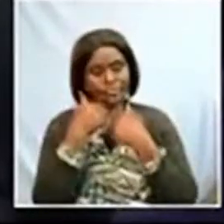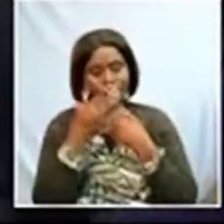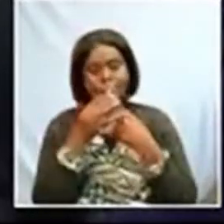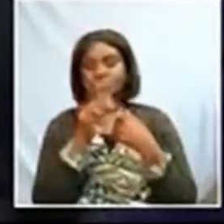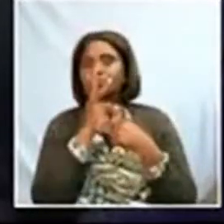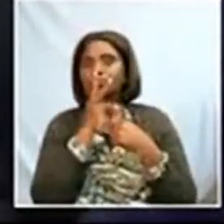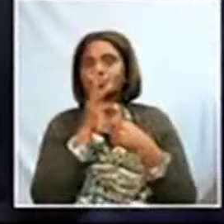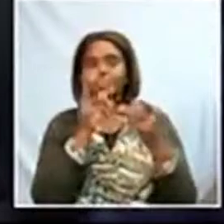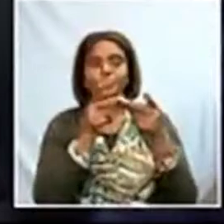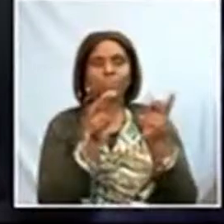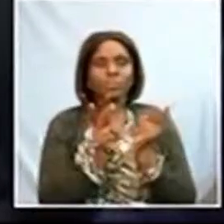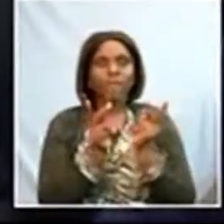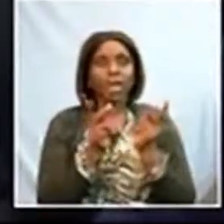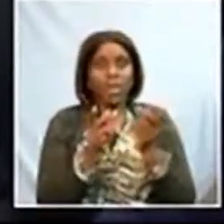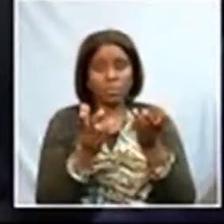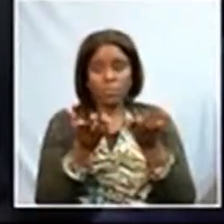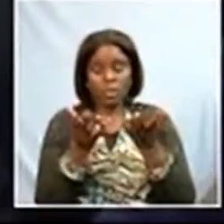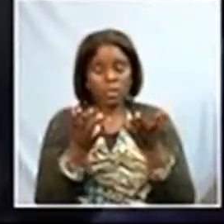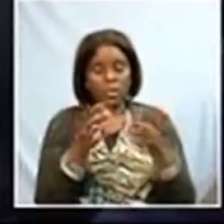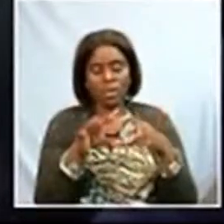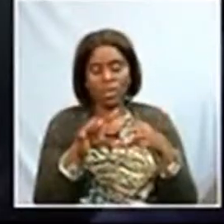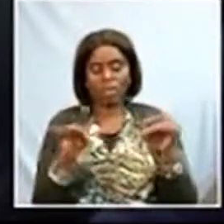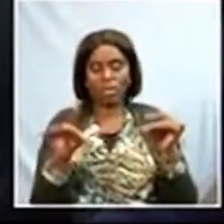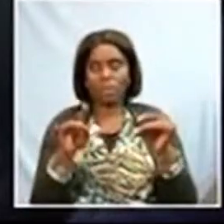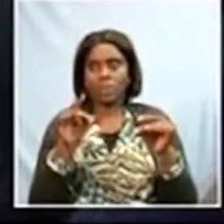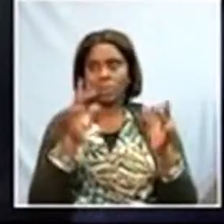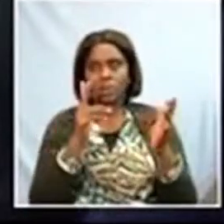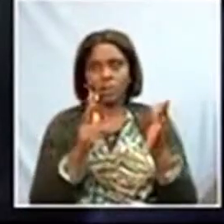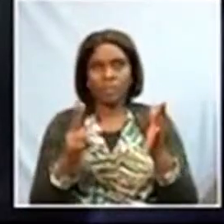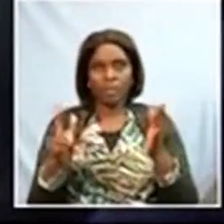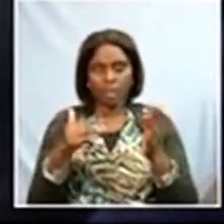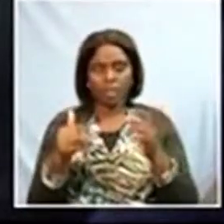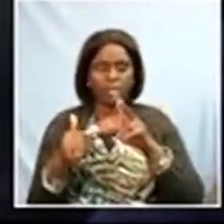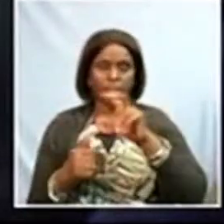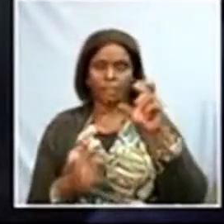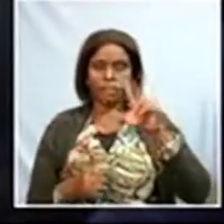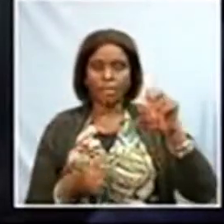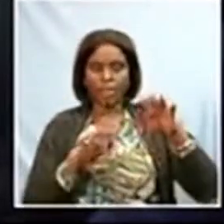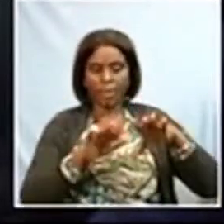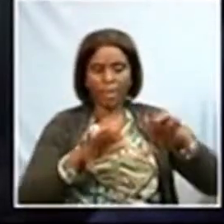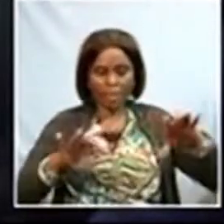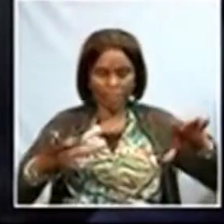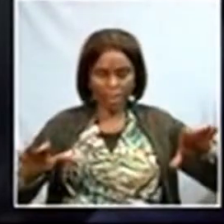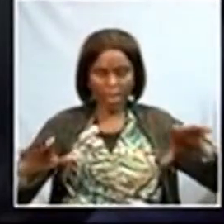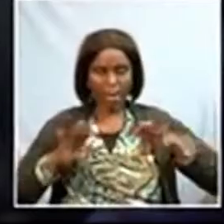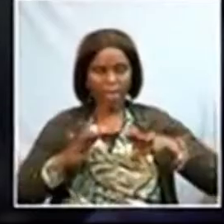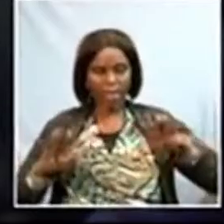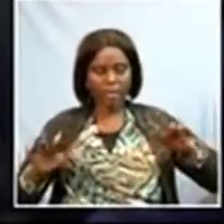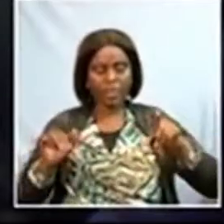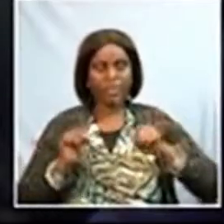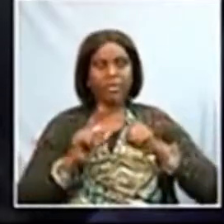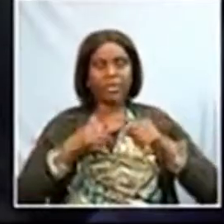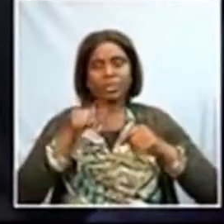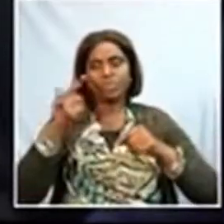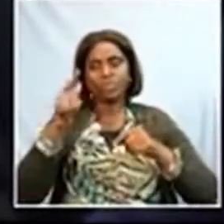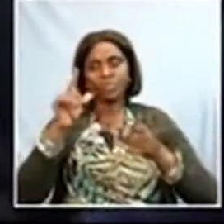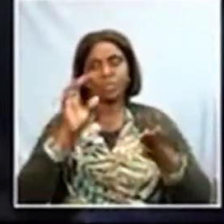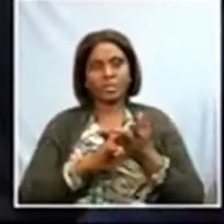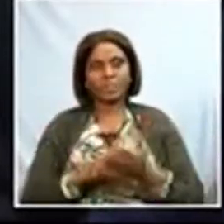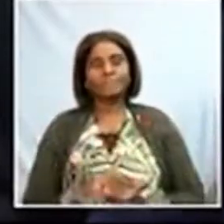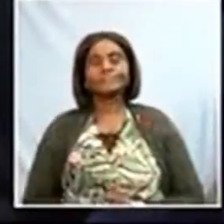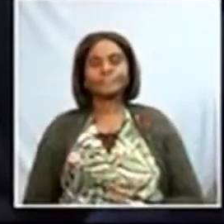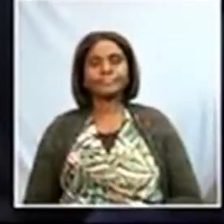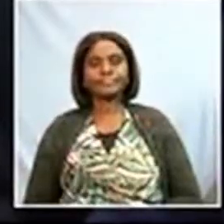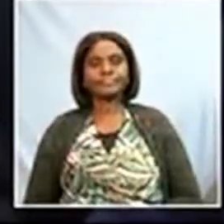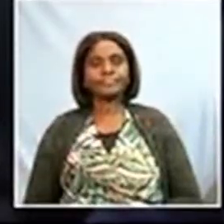Gravel packs is claiming there were 300 bags, and he was claiming 21,000. When